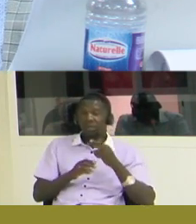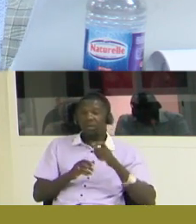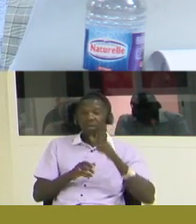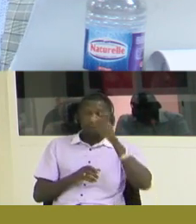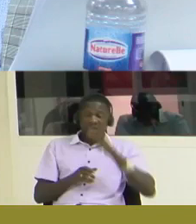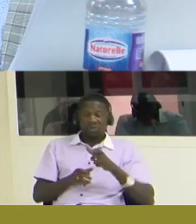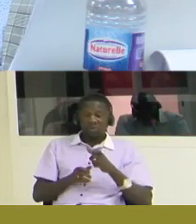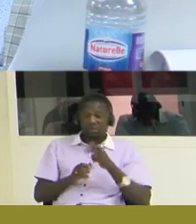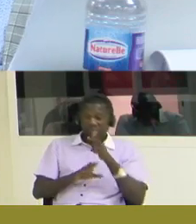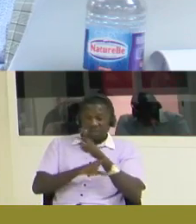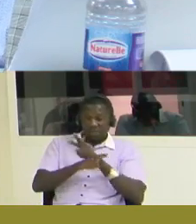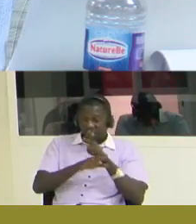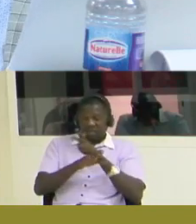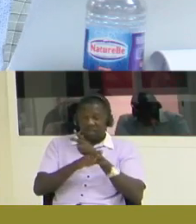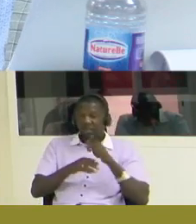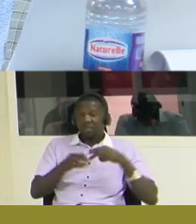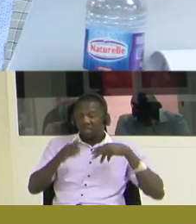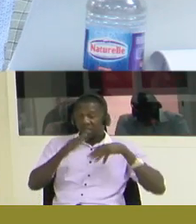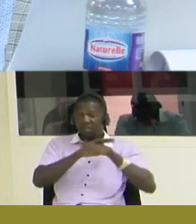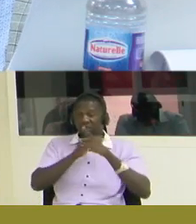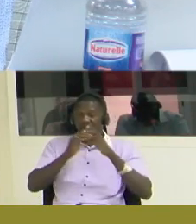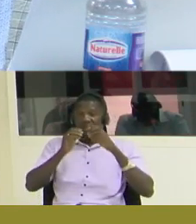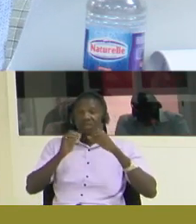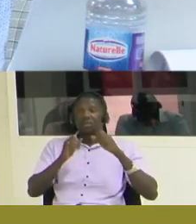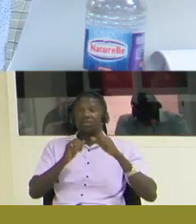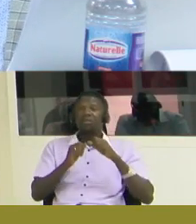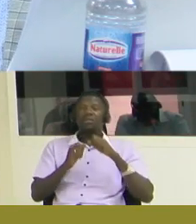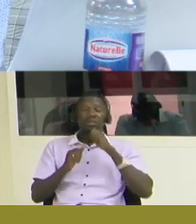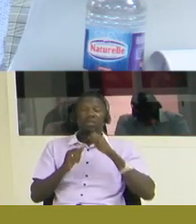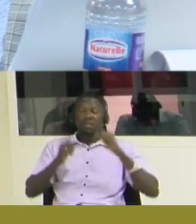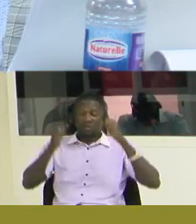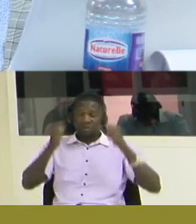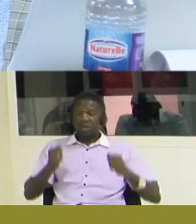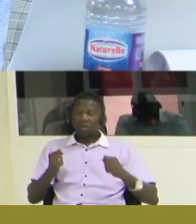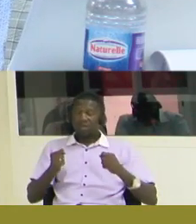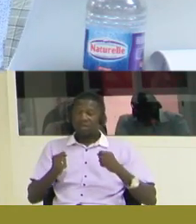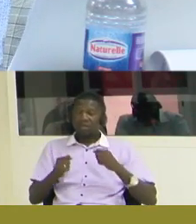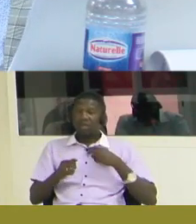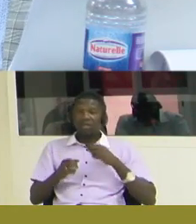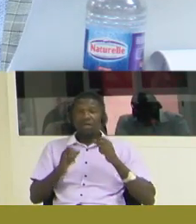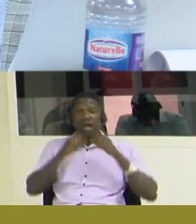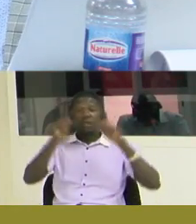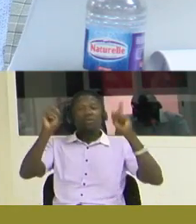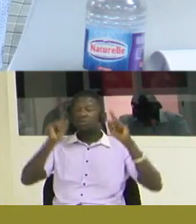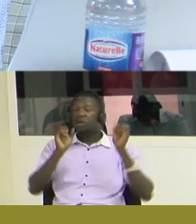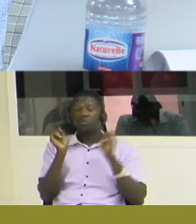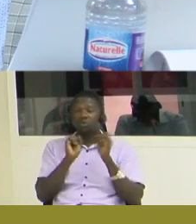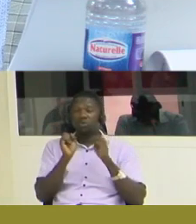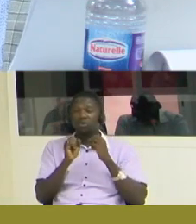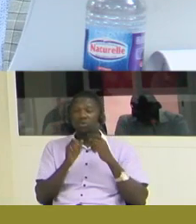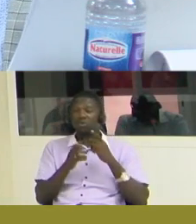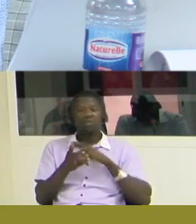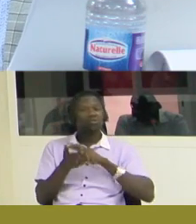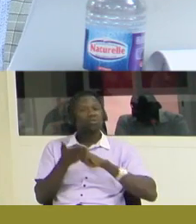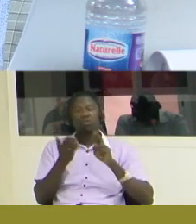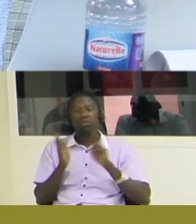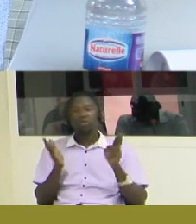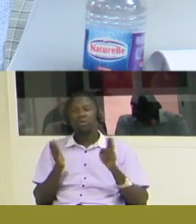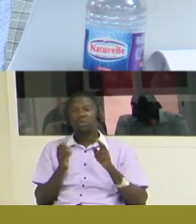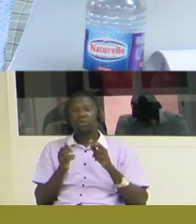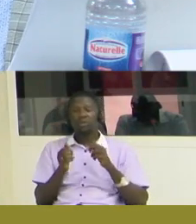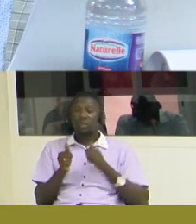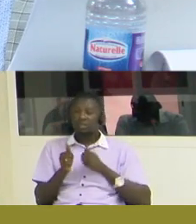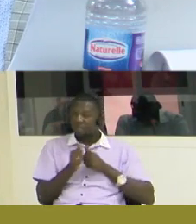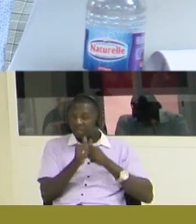the Chairman into the Chairman's office unannounced in the manner rather unusual and unbecoming of them the girls were